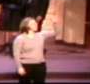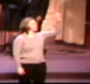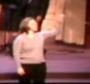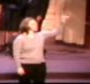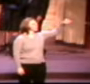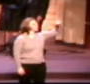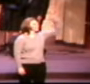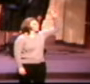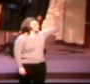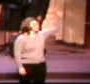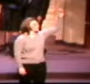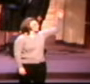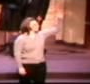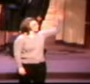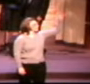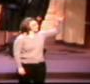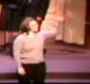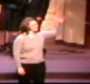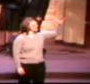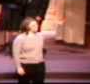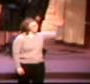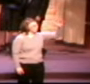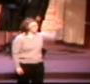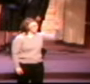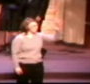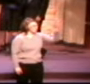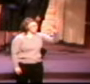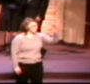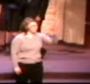shining as the